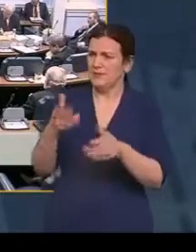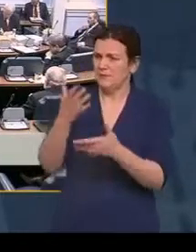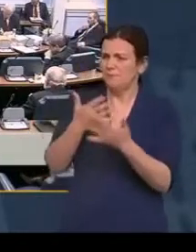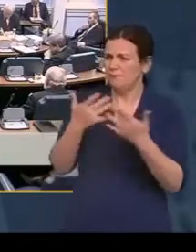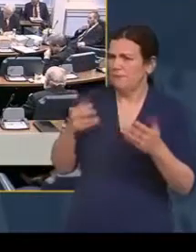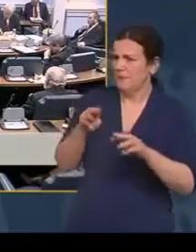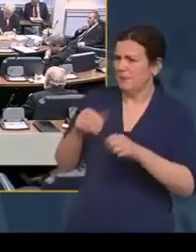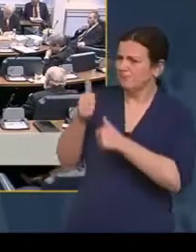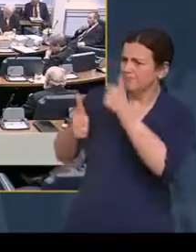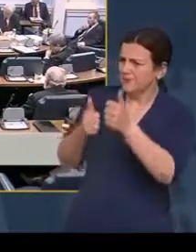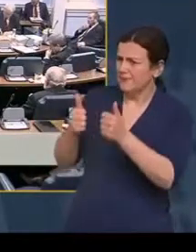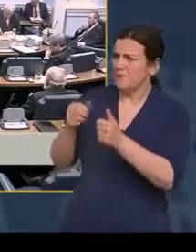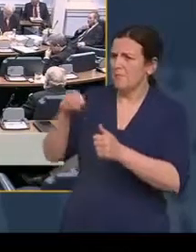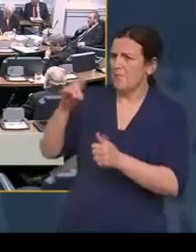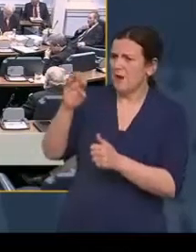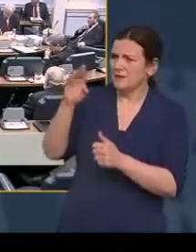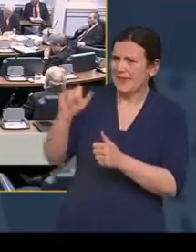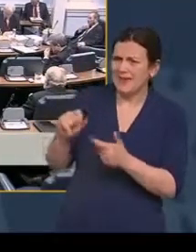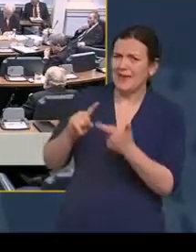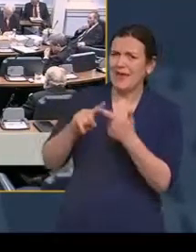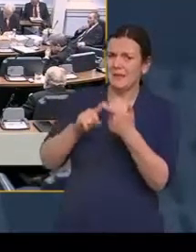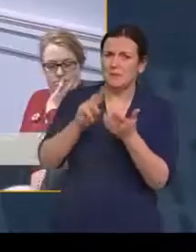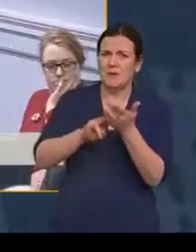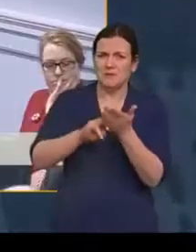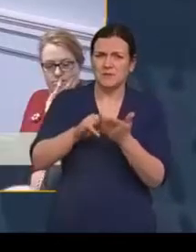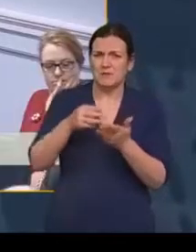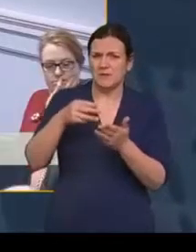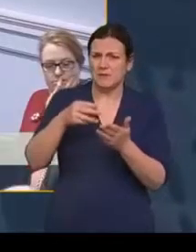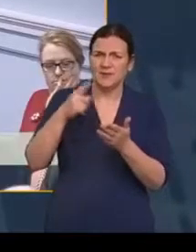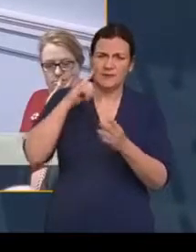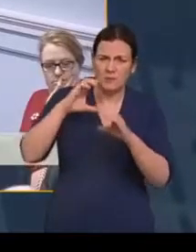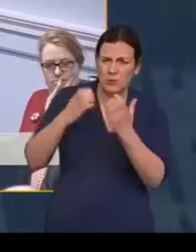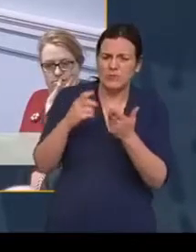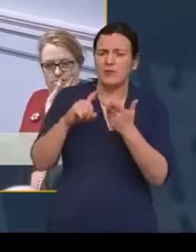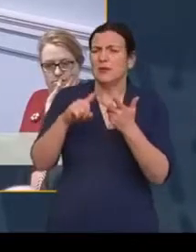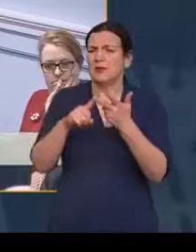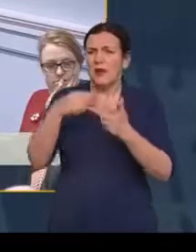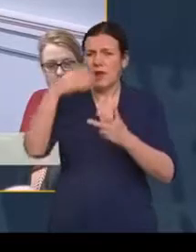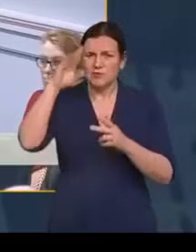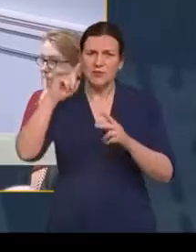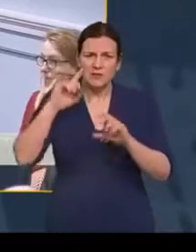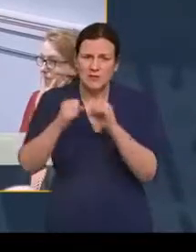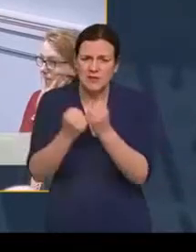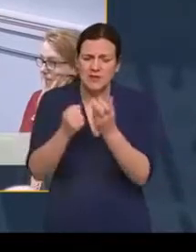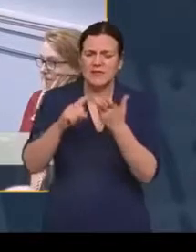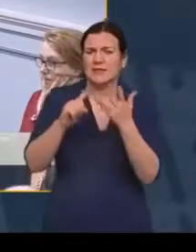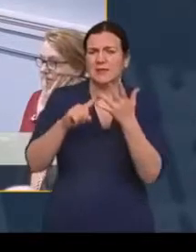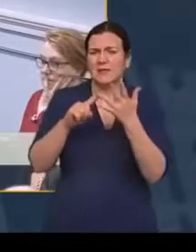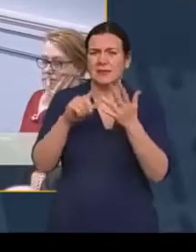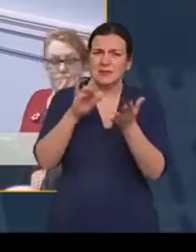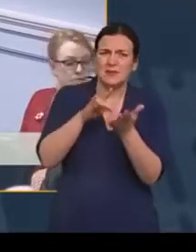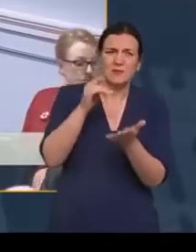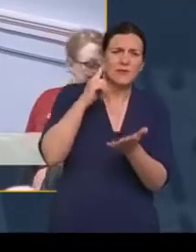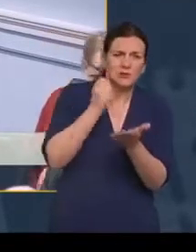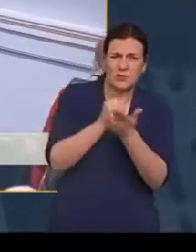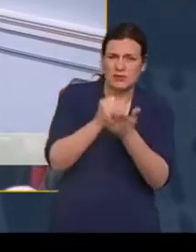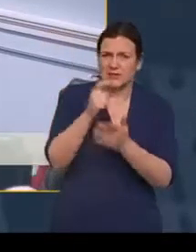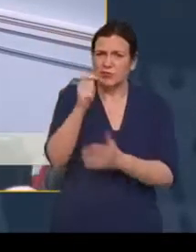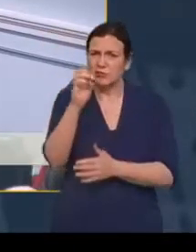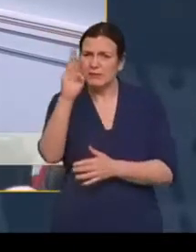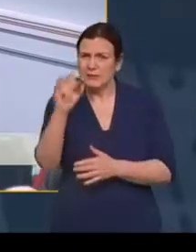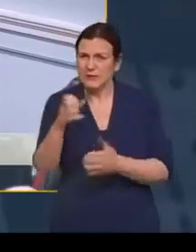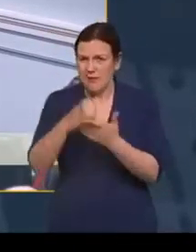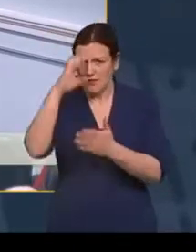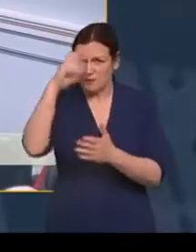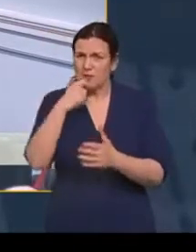Mark Daly, commended members of the Irish Deaf community and the Irish Deaf Society, the Centre for Deaf Studies in Trinity, and all of those who've been so involved in